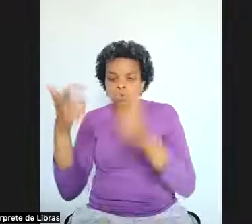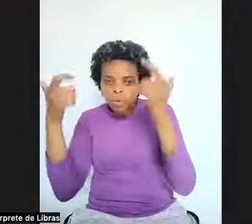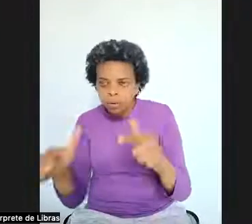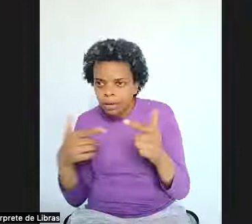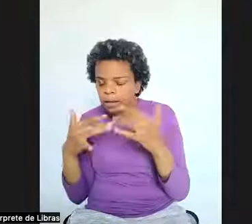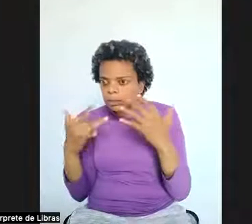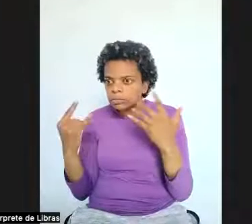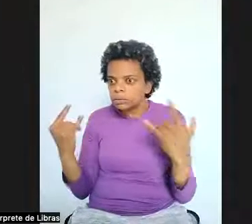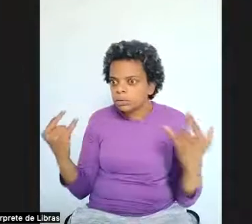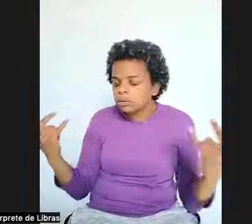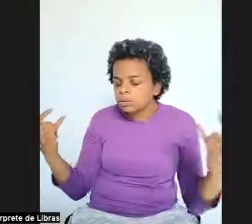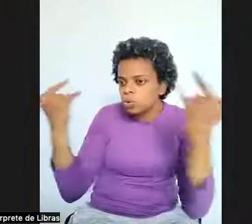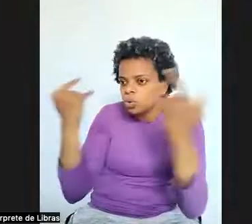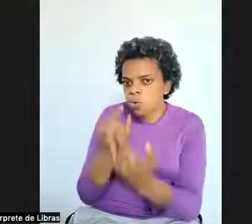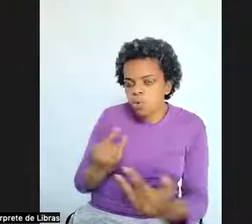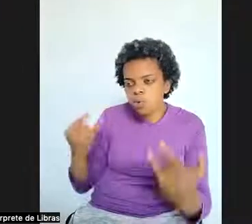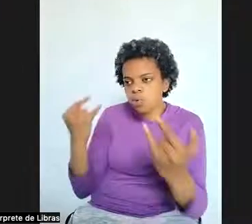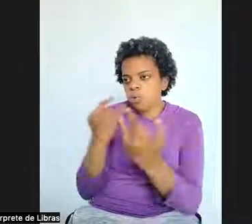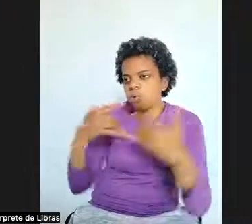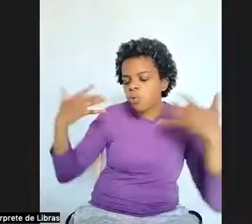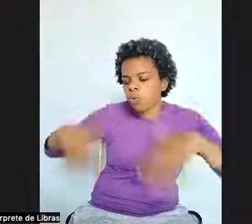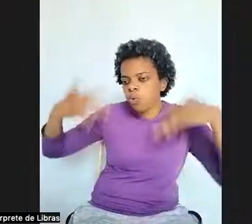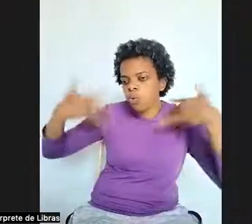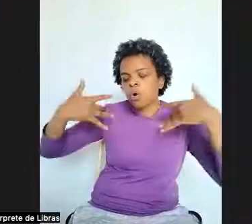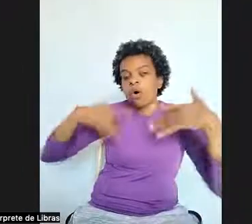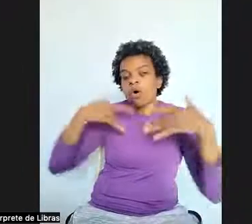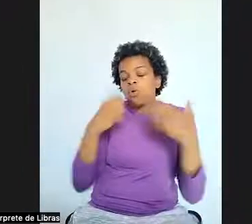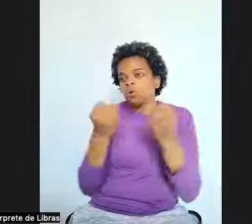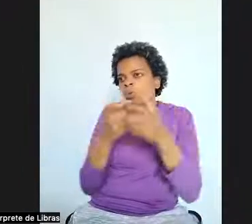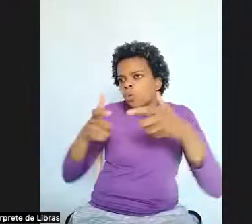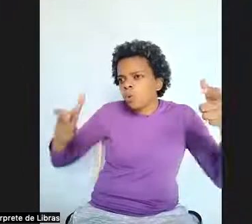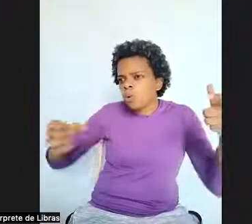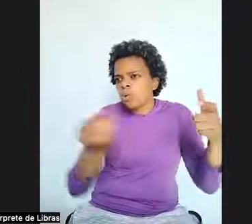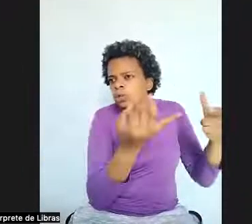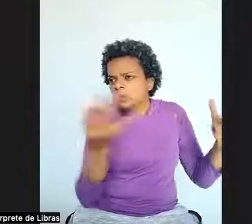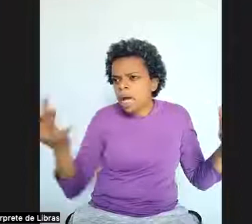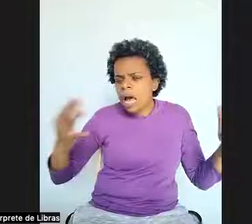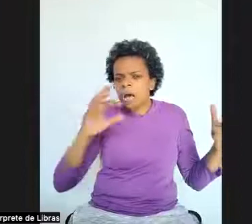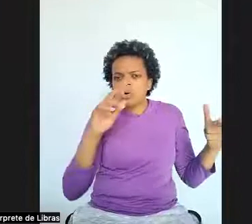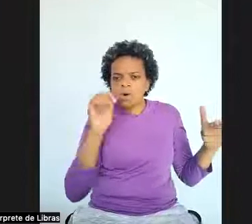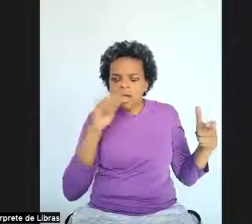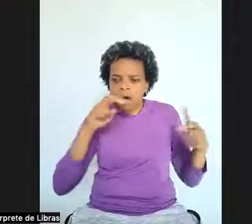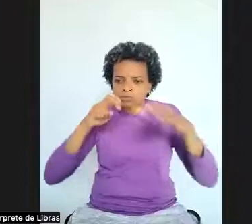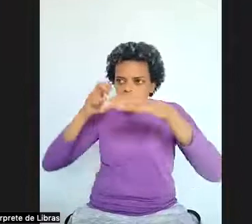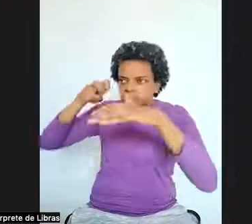area. We are overwhelmed by the size of the cover of the coral cover.